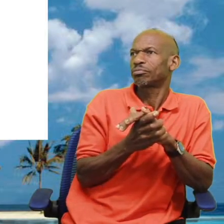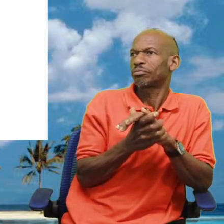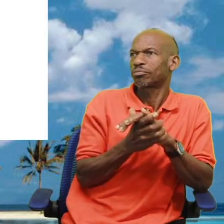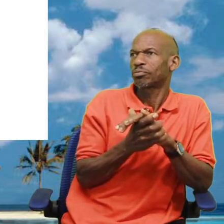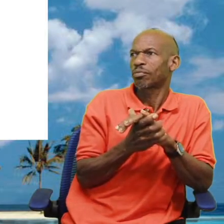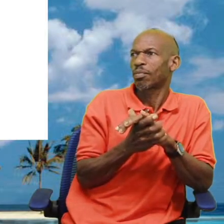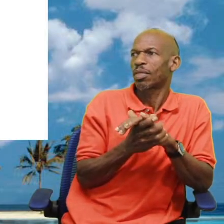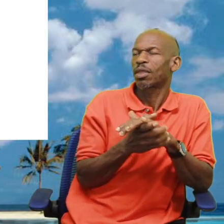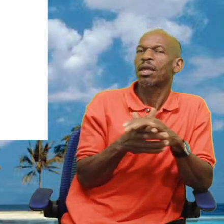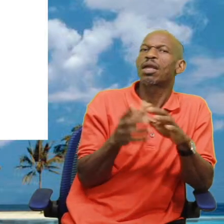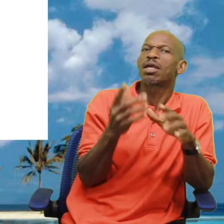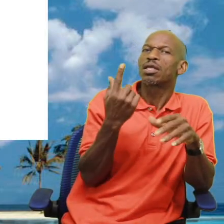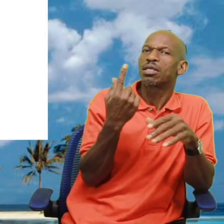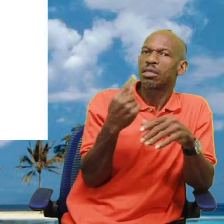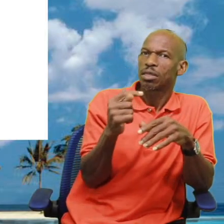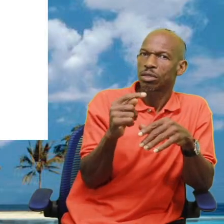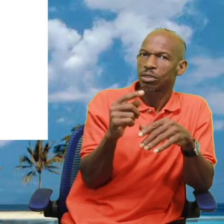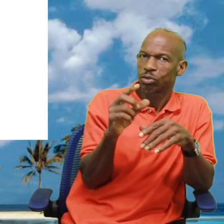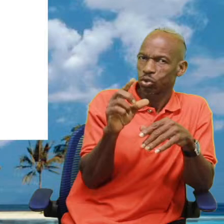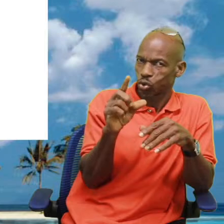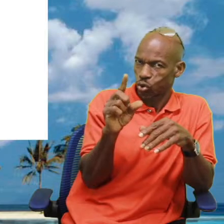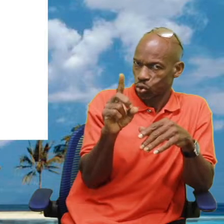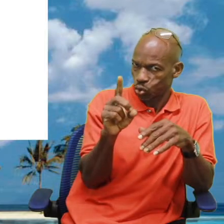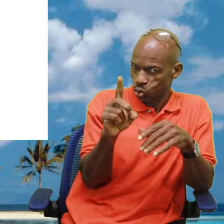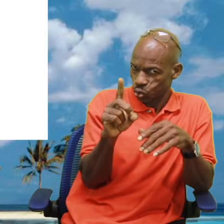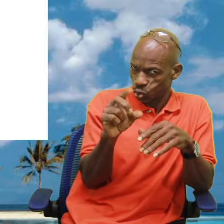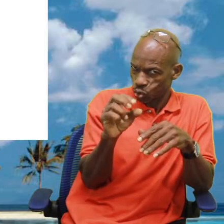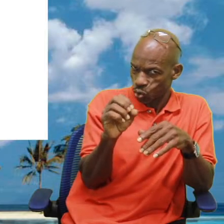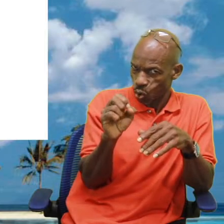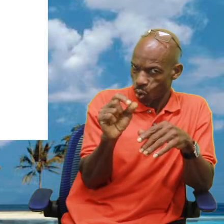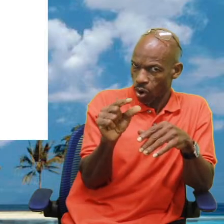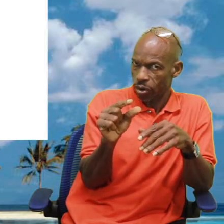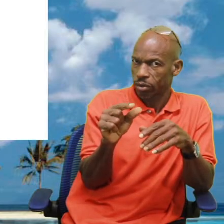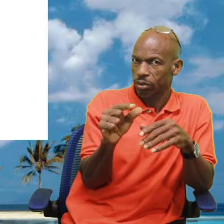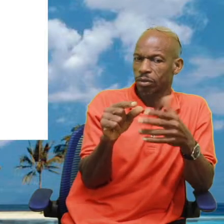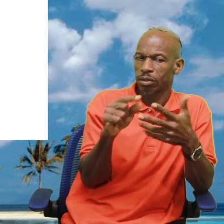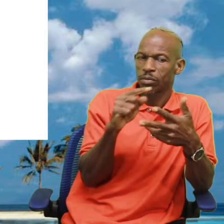The dog is a noun. We always starting with